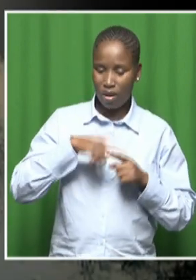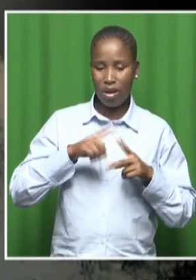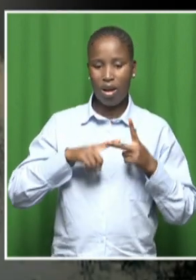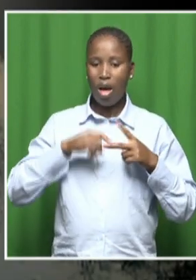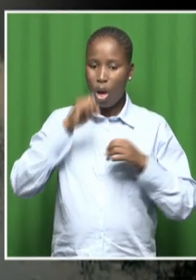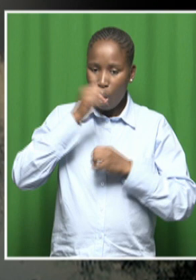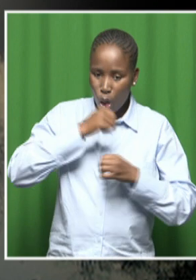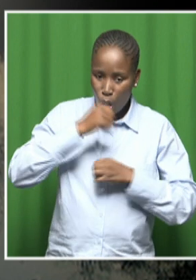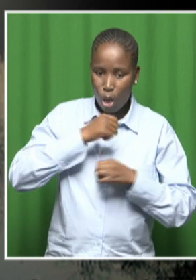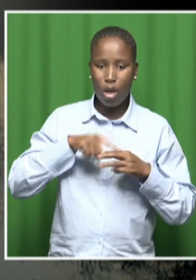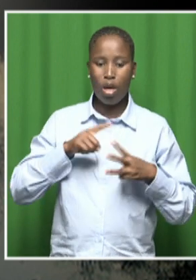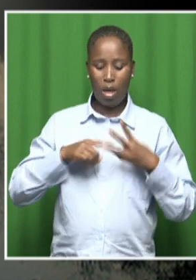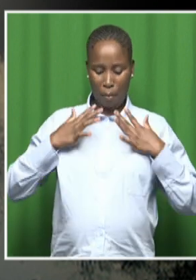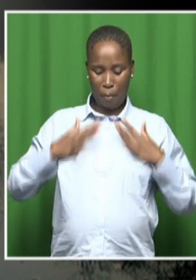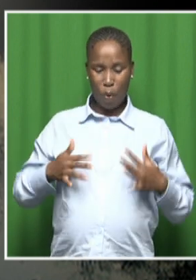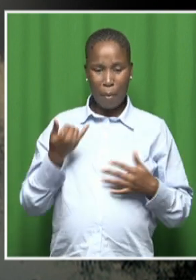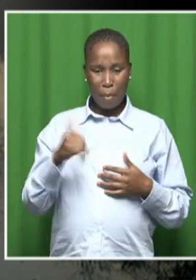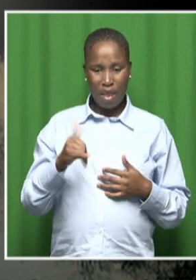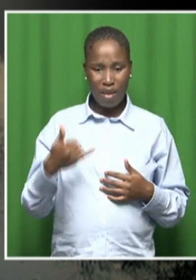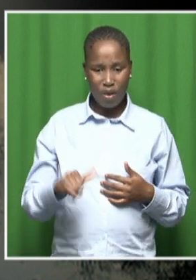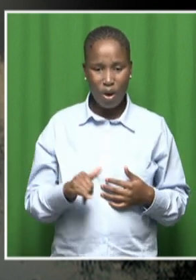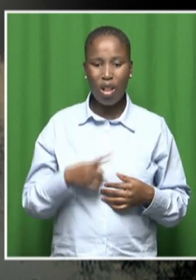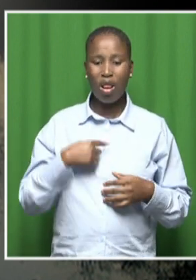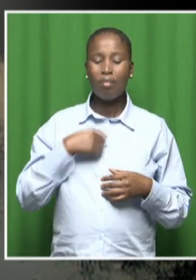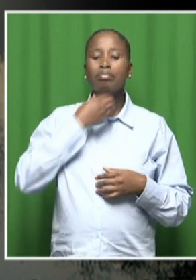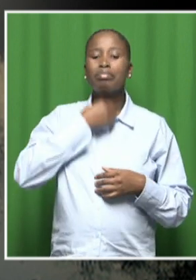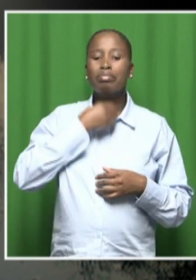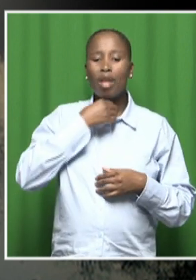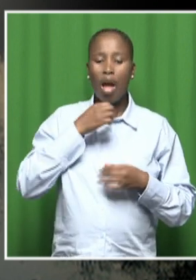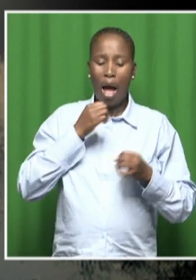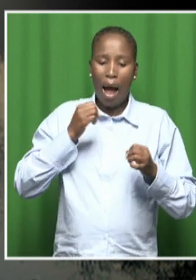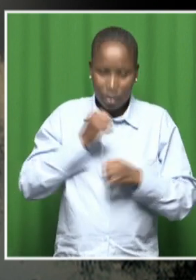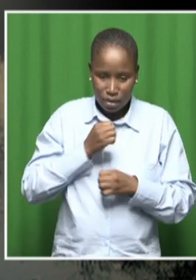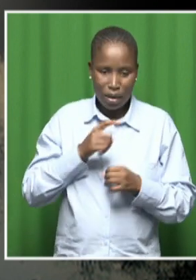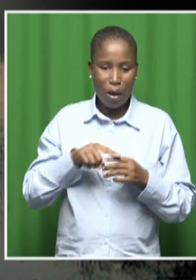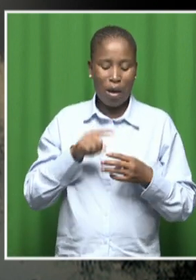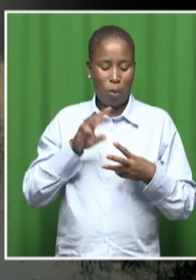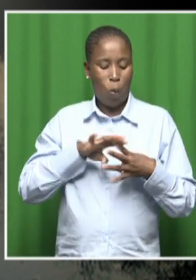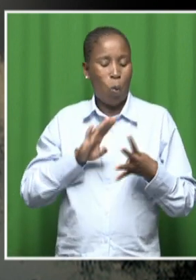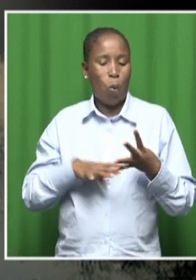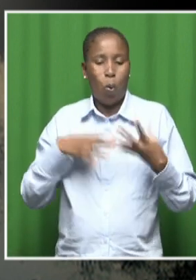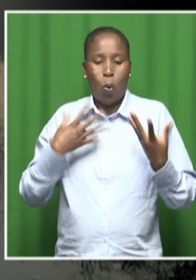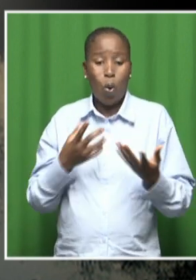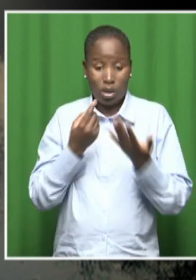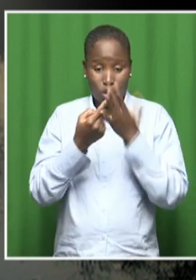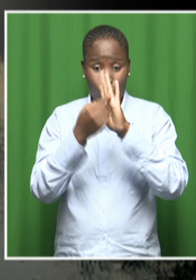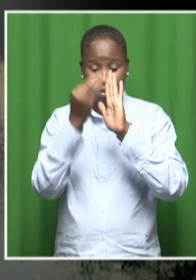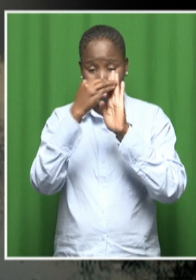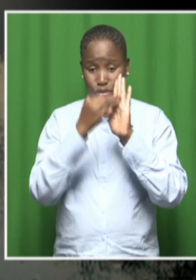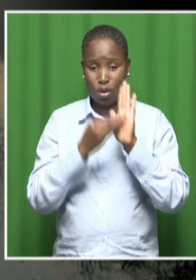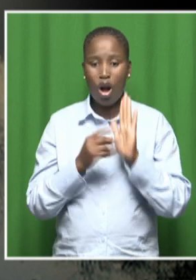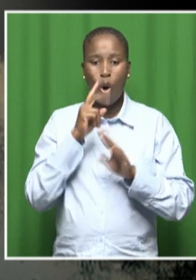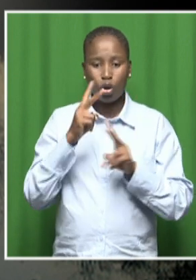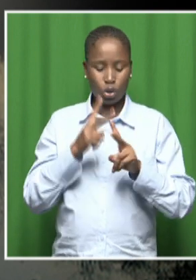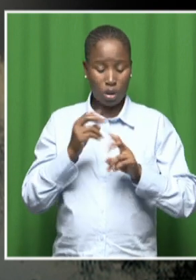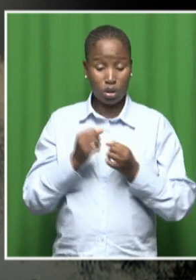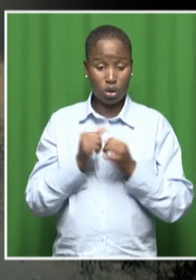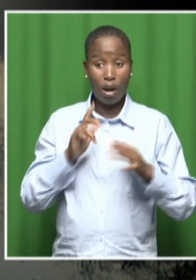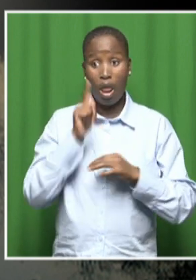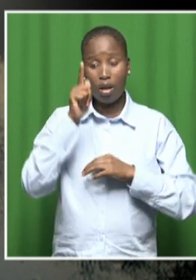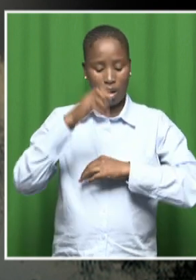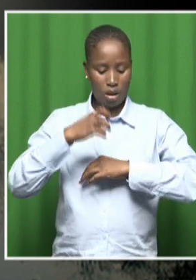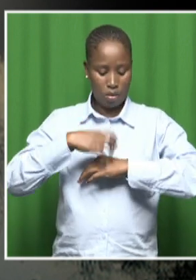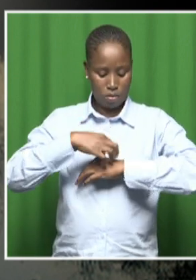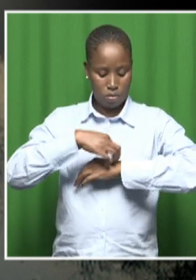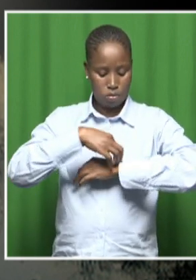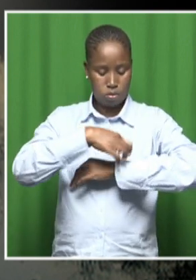sneezing, and then what happens is usually after 3 to 5 days from those symptoms, the rash may develop. So it's a red sort